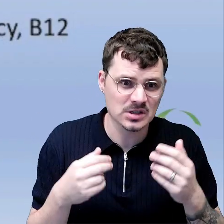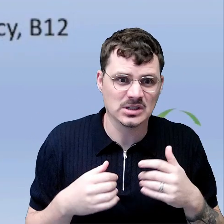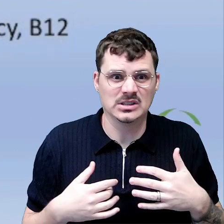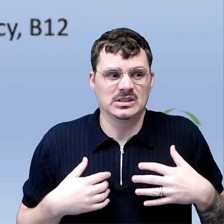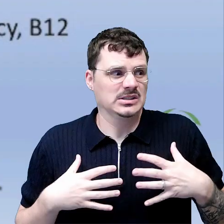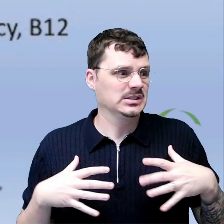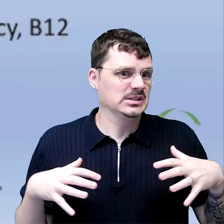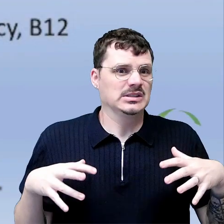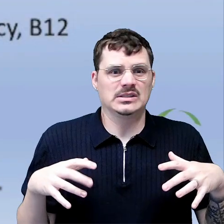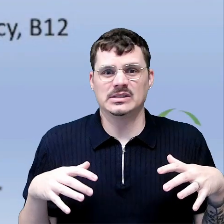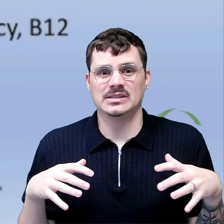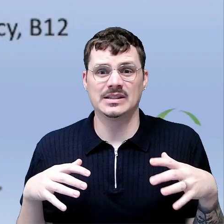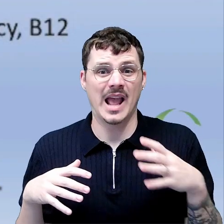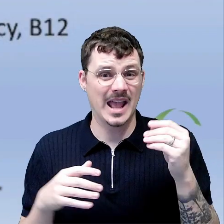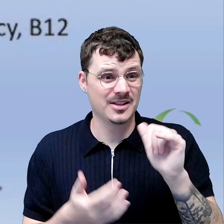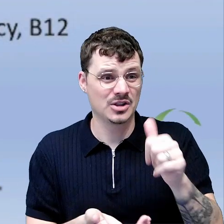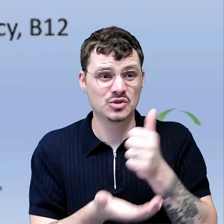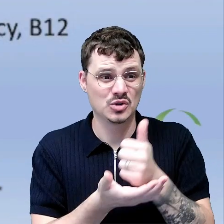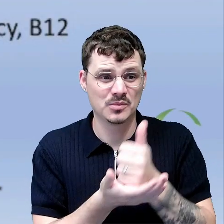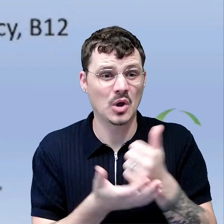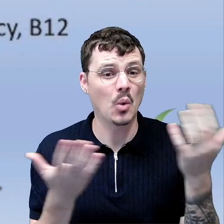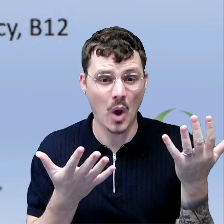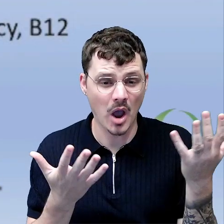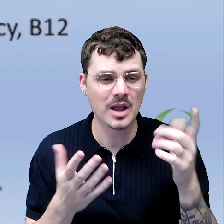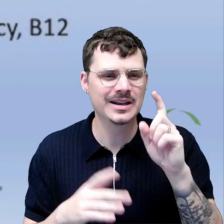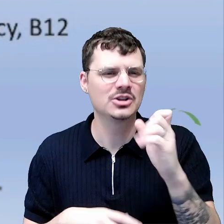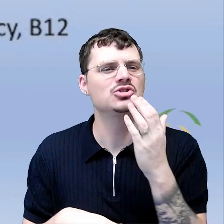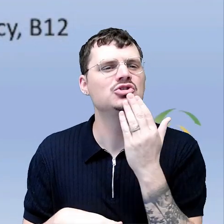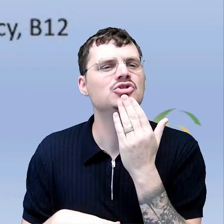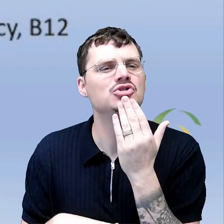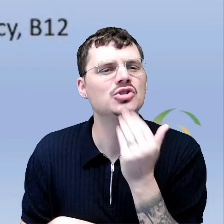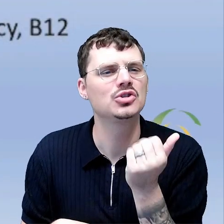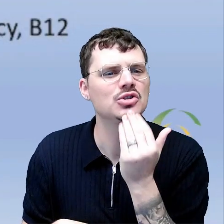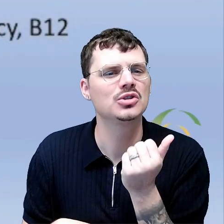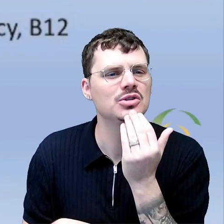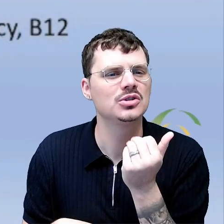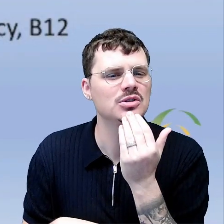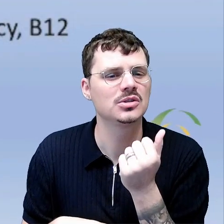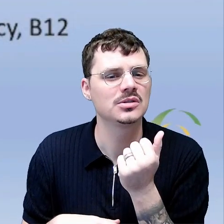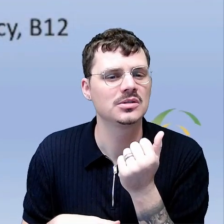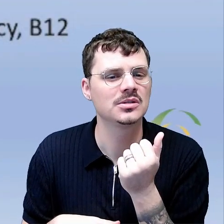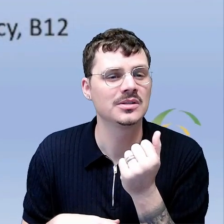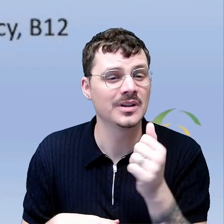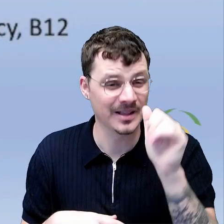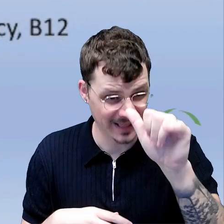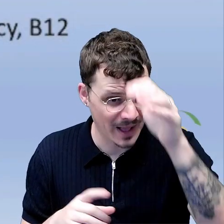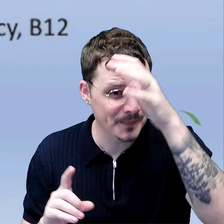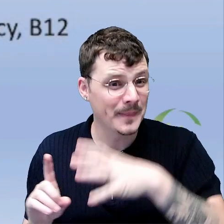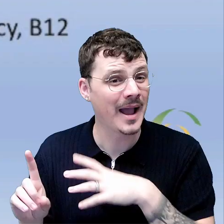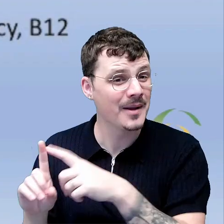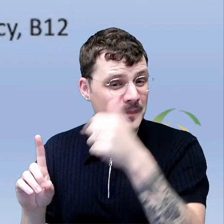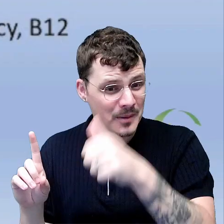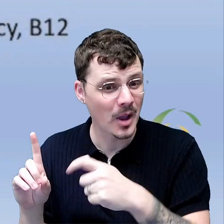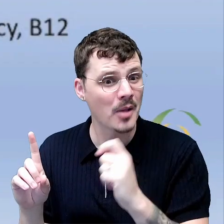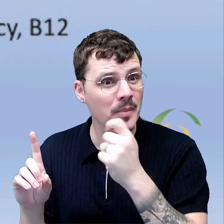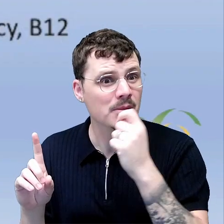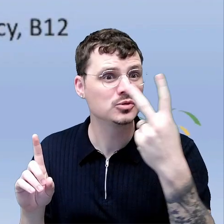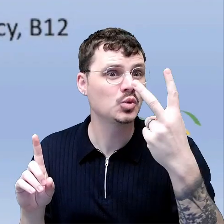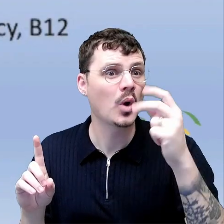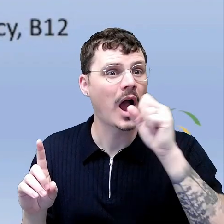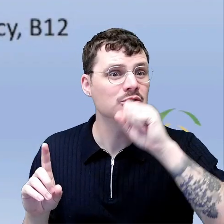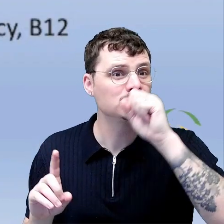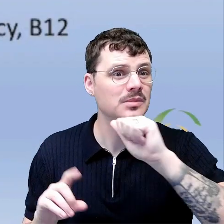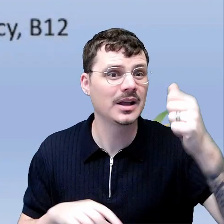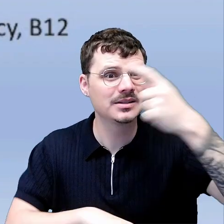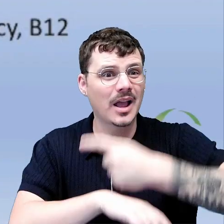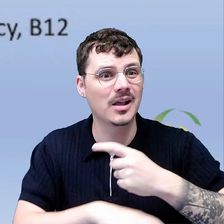agitation, and the treatment is high doses of sugar. Yes, the guy who wants 2 dozen